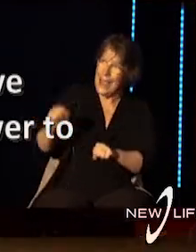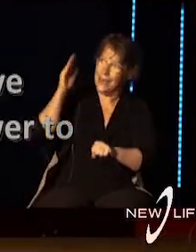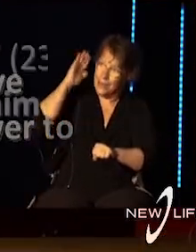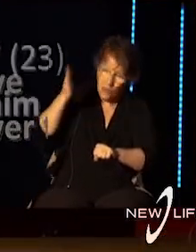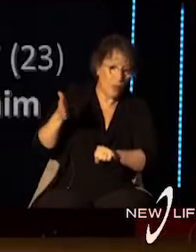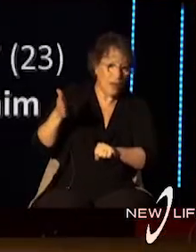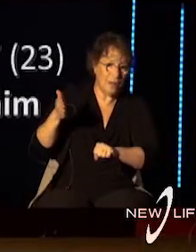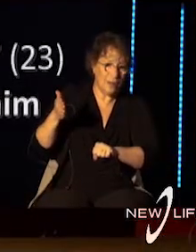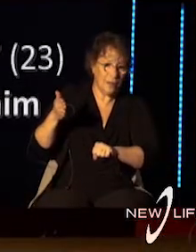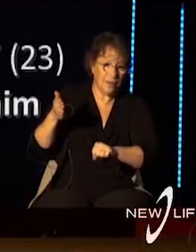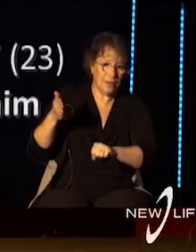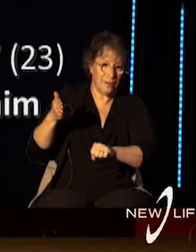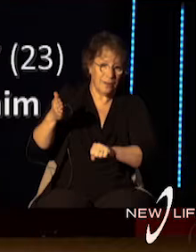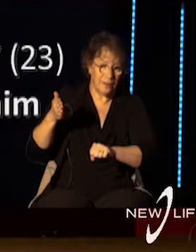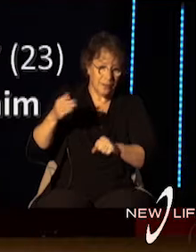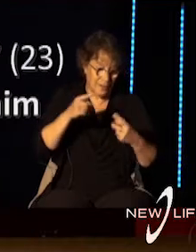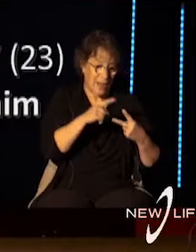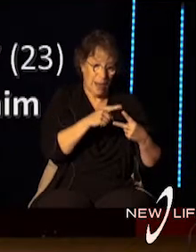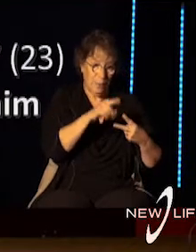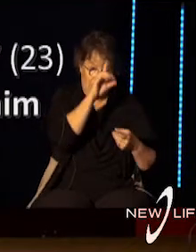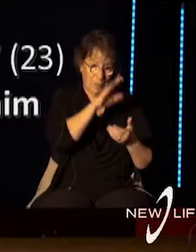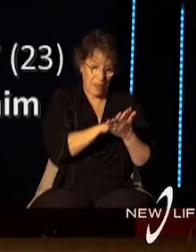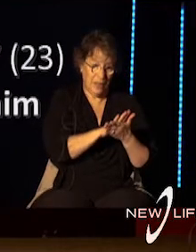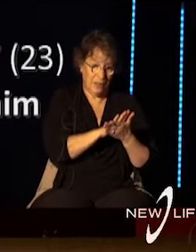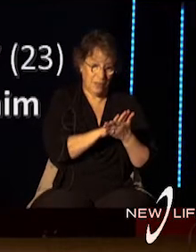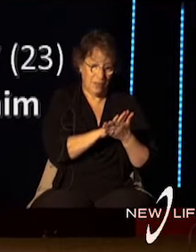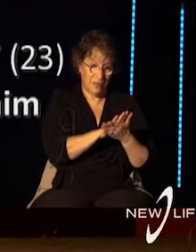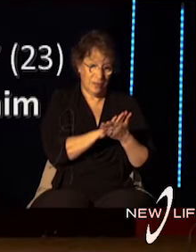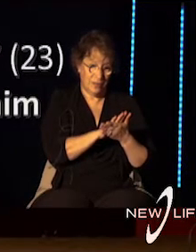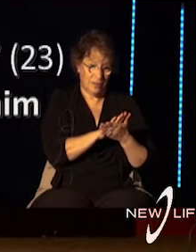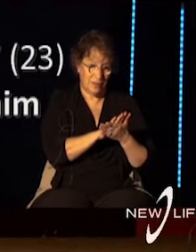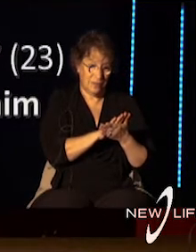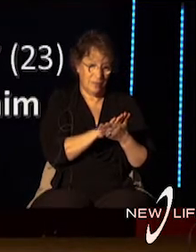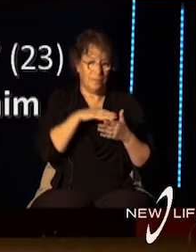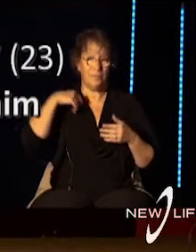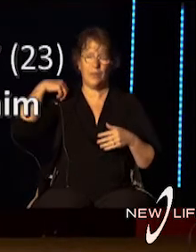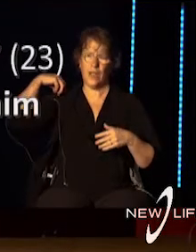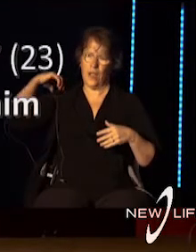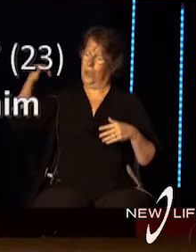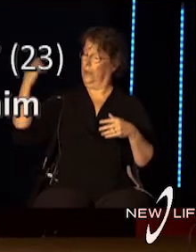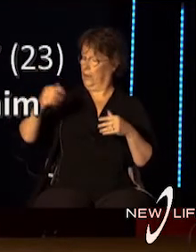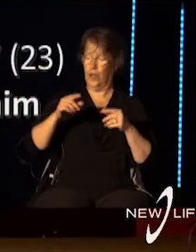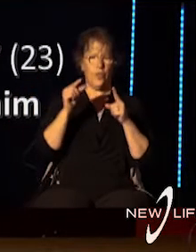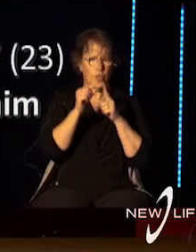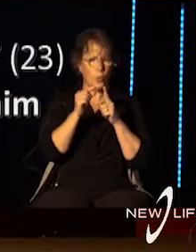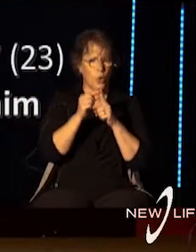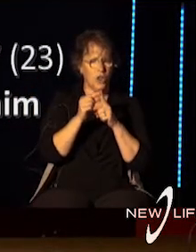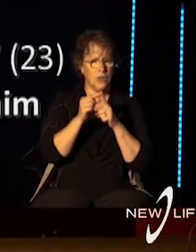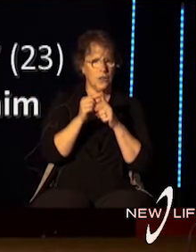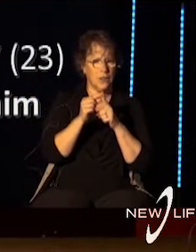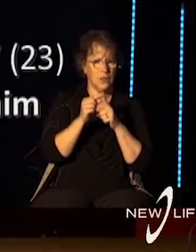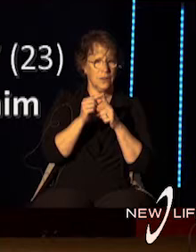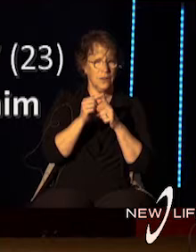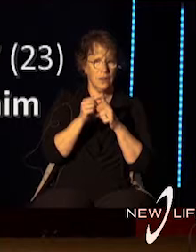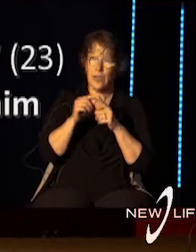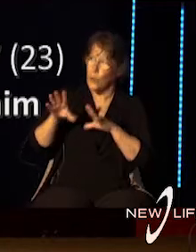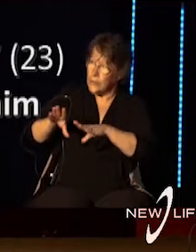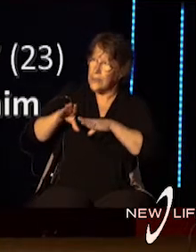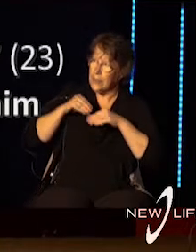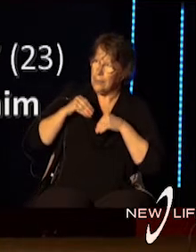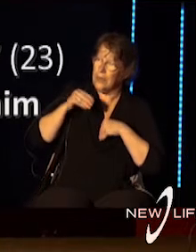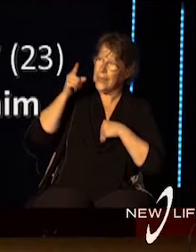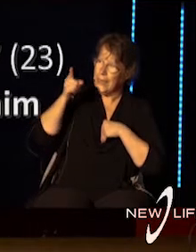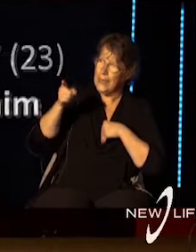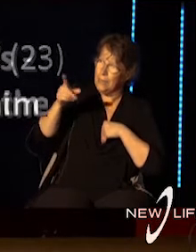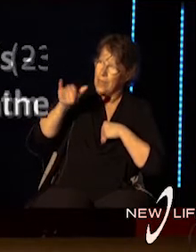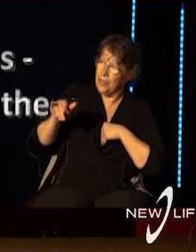why it was credited to him as righteousness." The words, "it was credited to him," were written not for him alone,